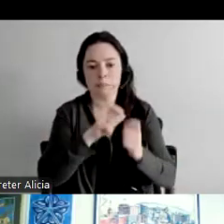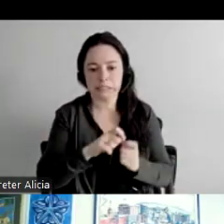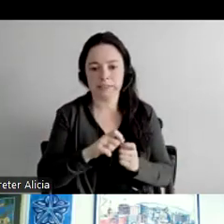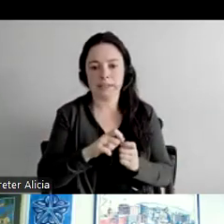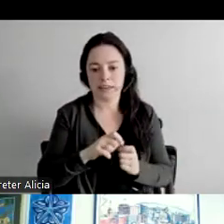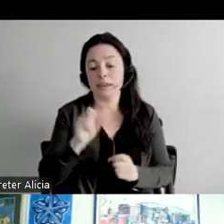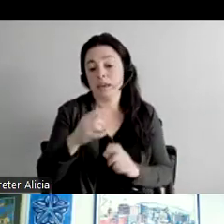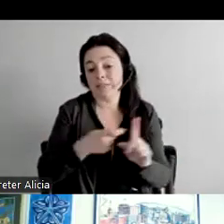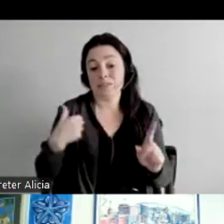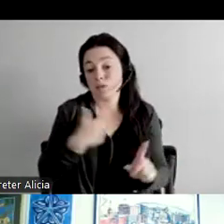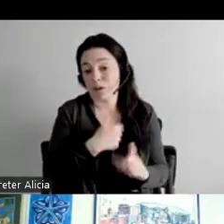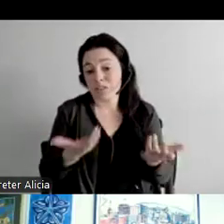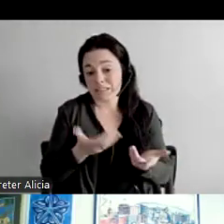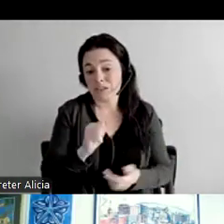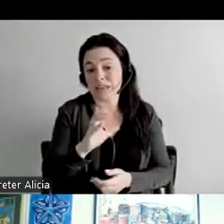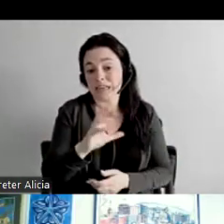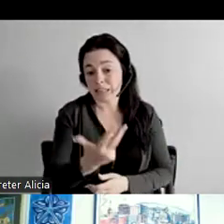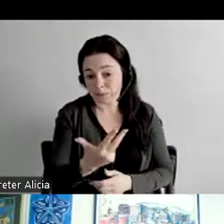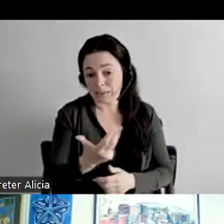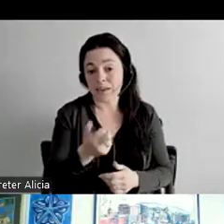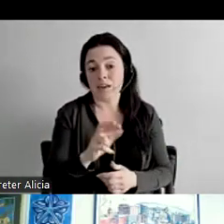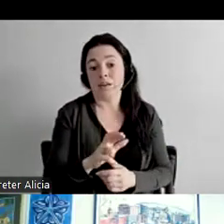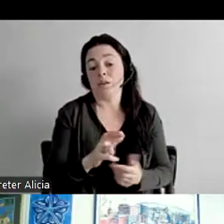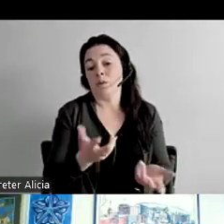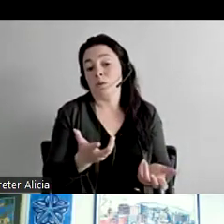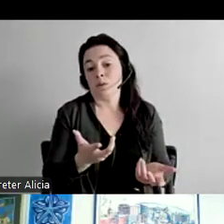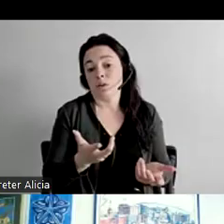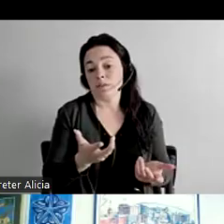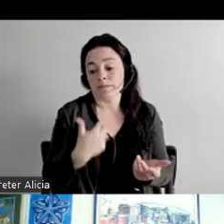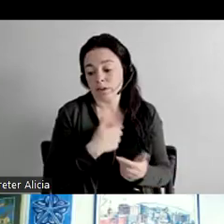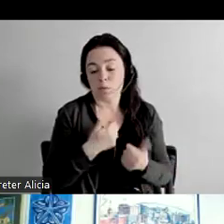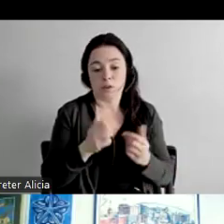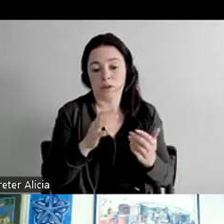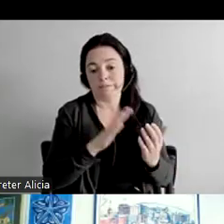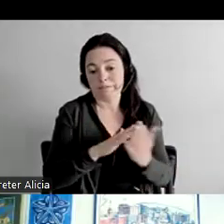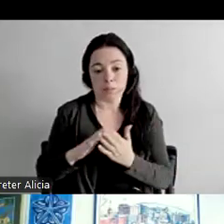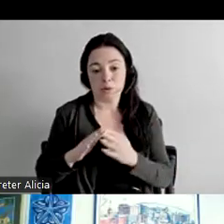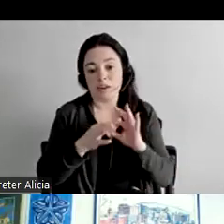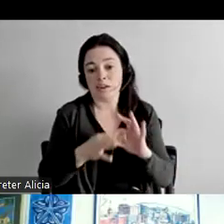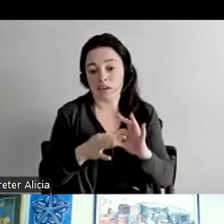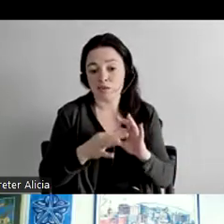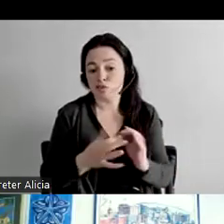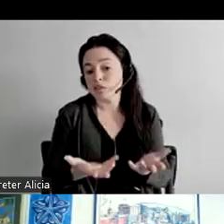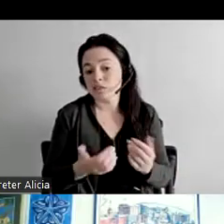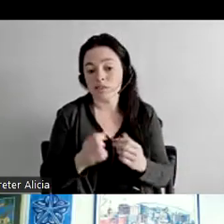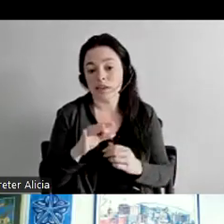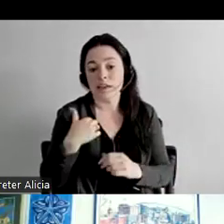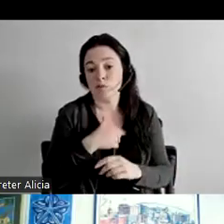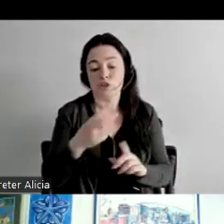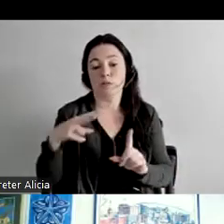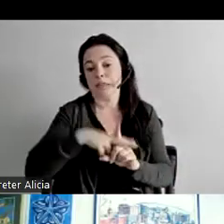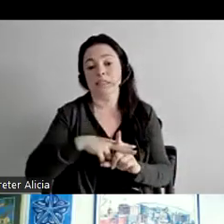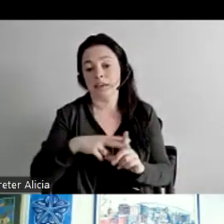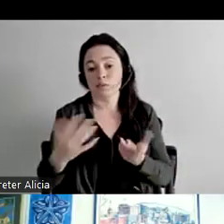from us at AC3 as community connections if we should be tasked with